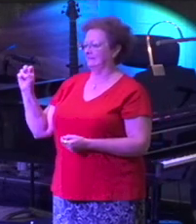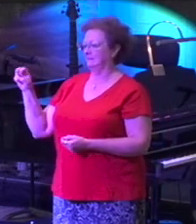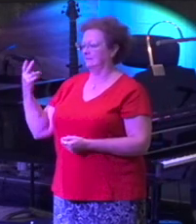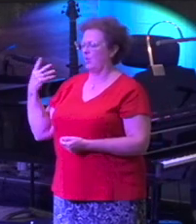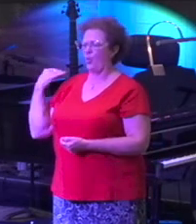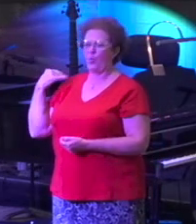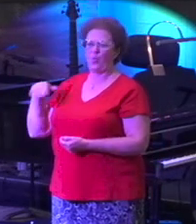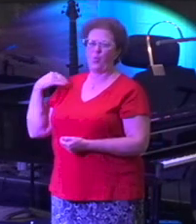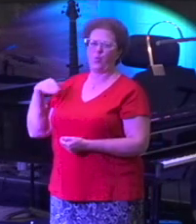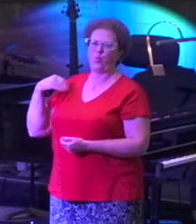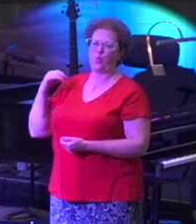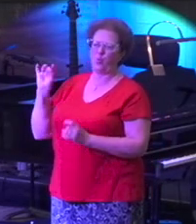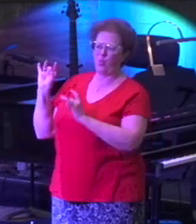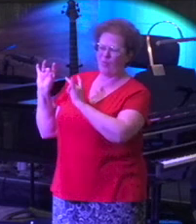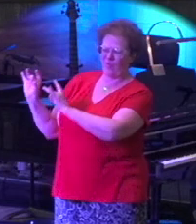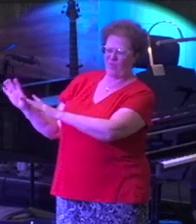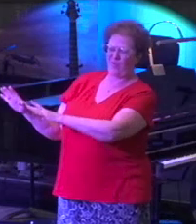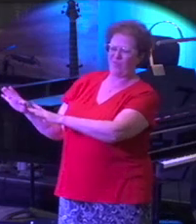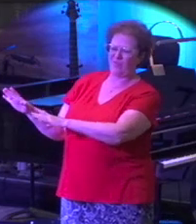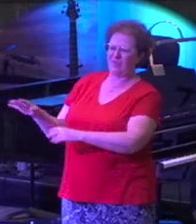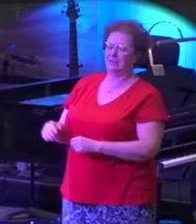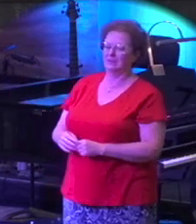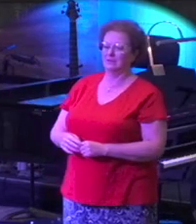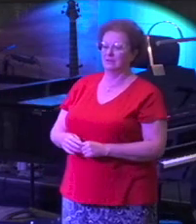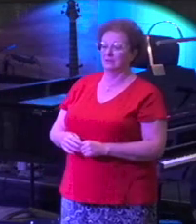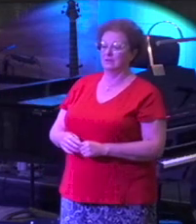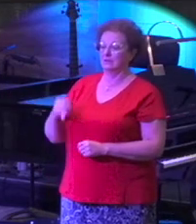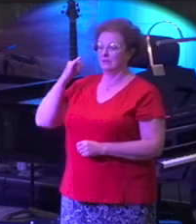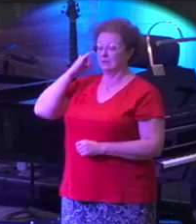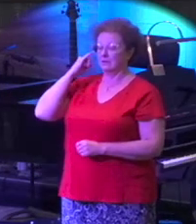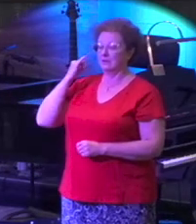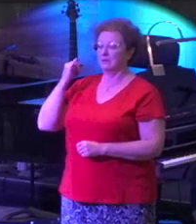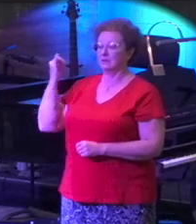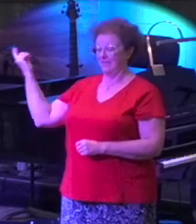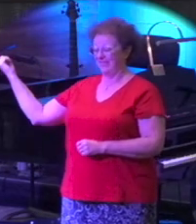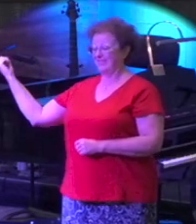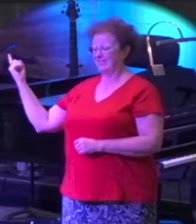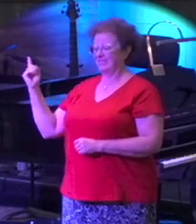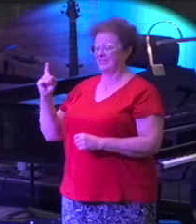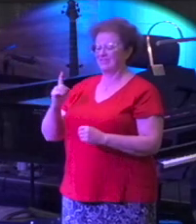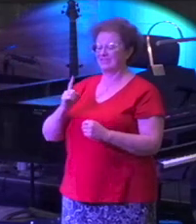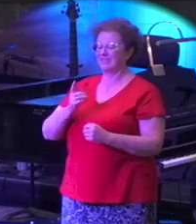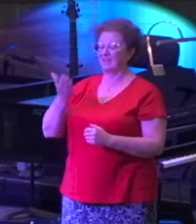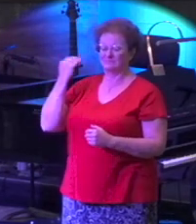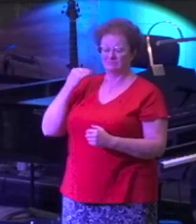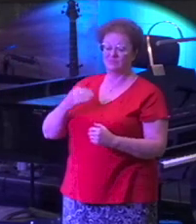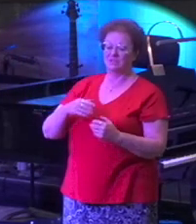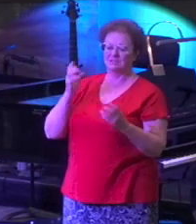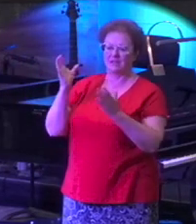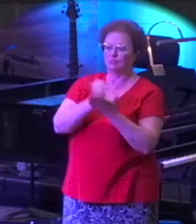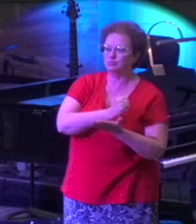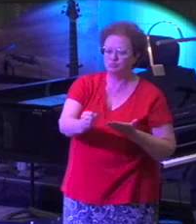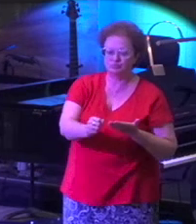Israel. The last time the Ninevites had visited Israel, it was in the northernmost part of Israel, and they had